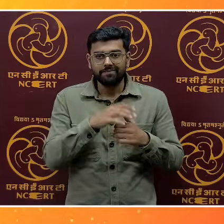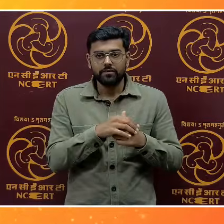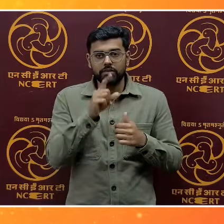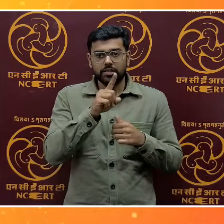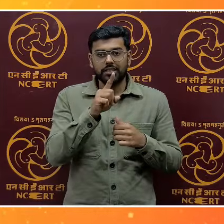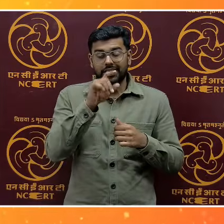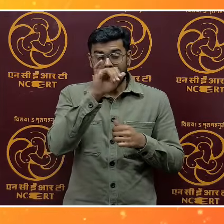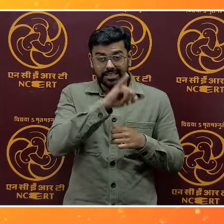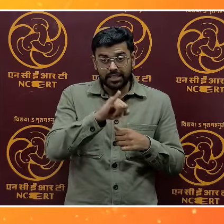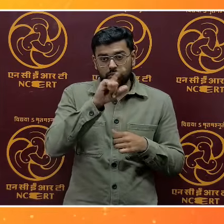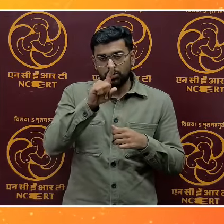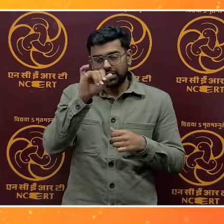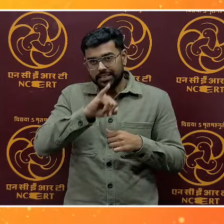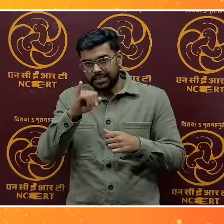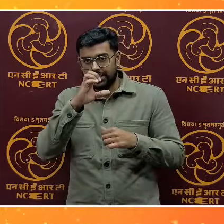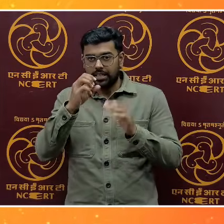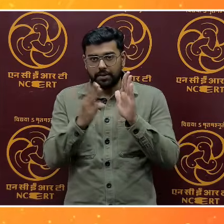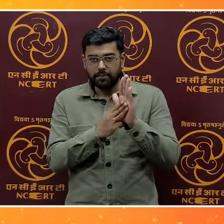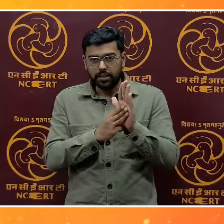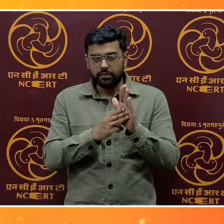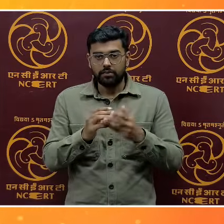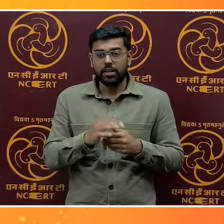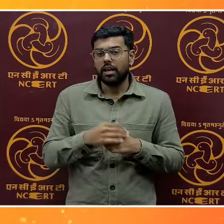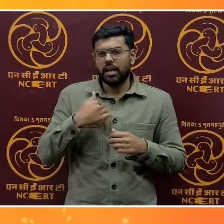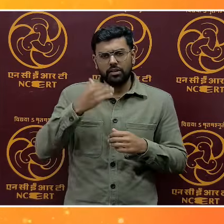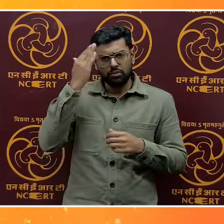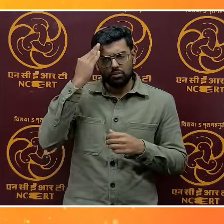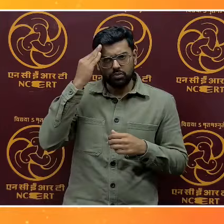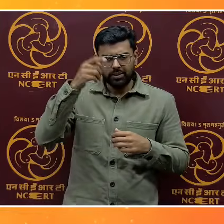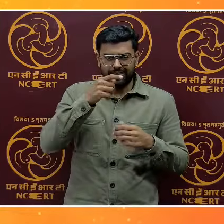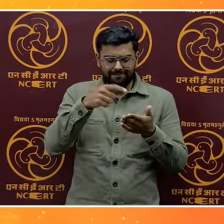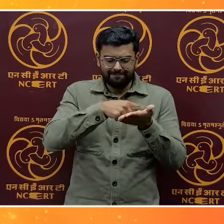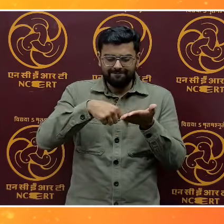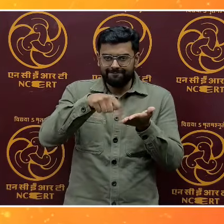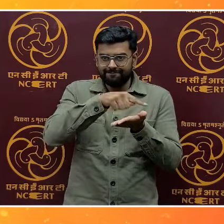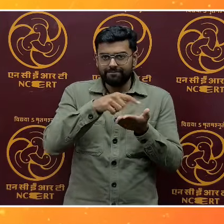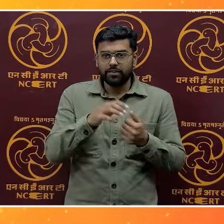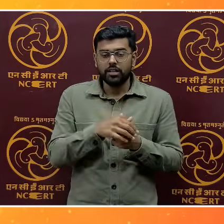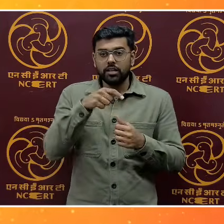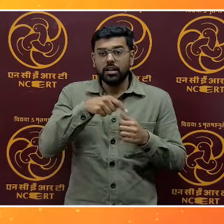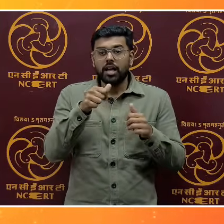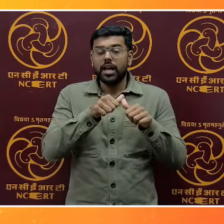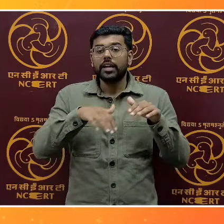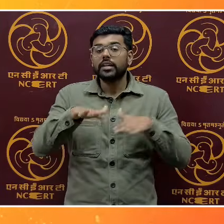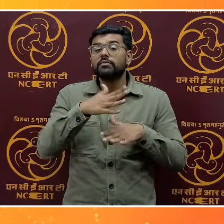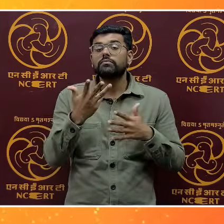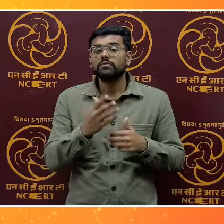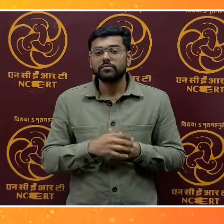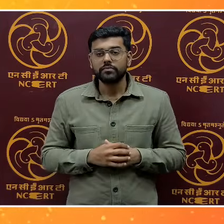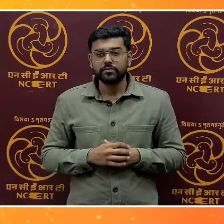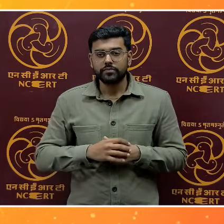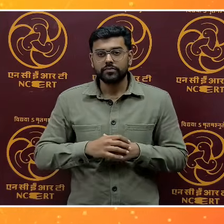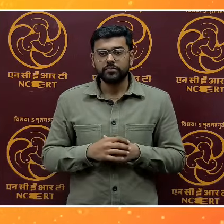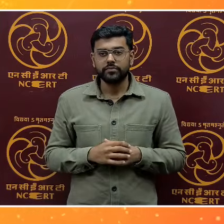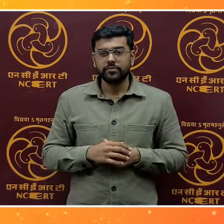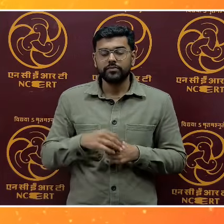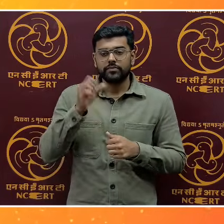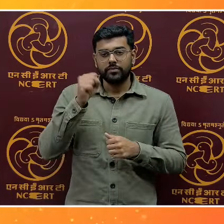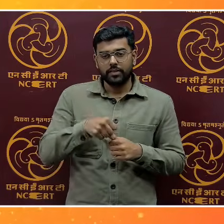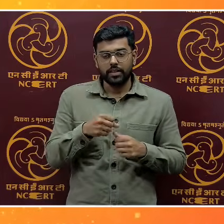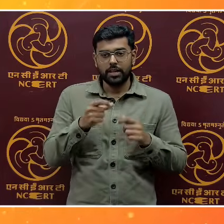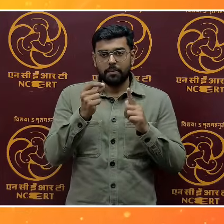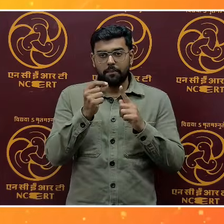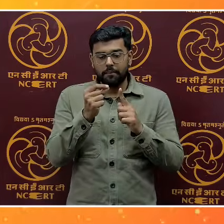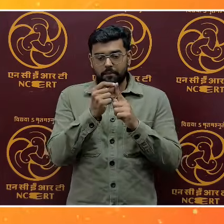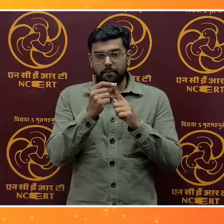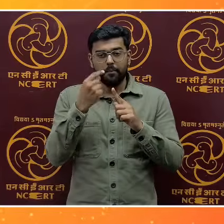centimeter square. So as I know the base is circular, so what will be the area of the base? Yes, it is pi r